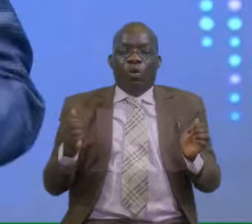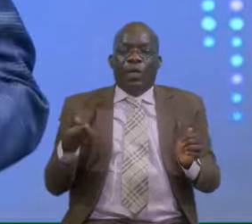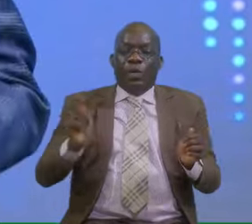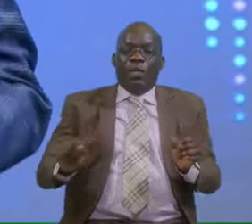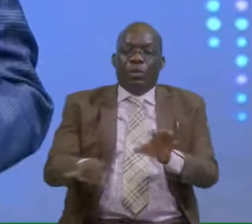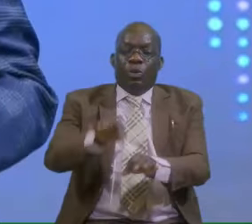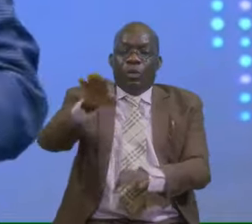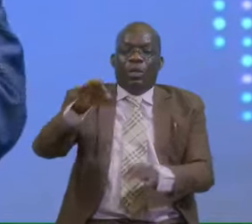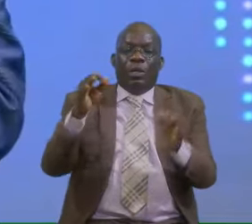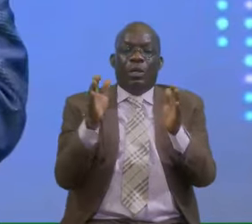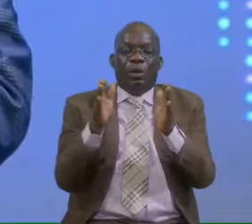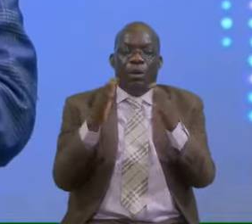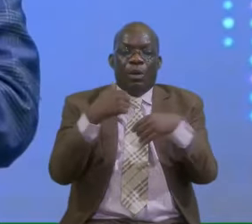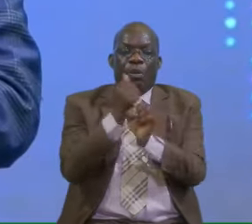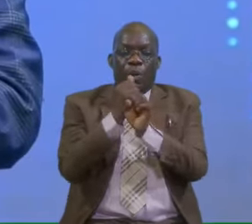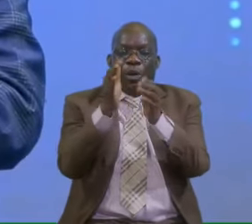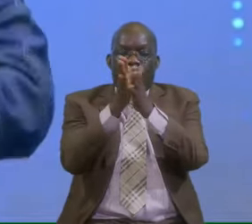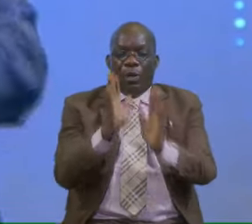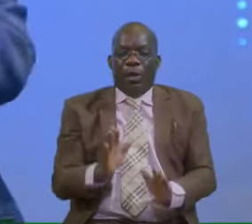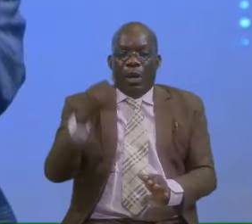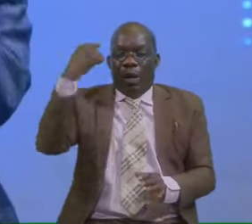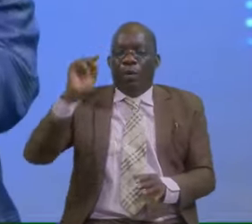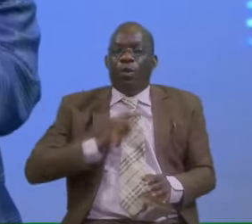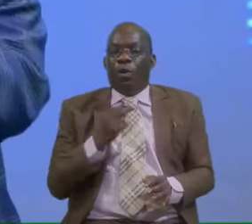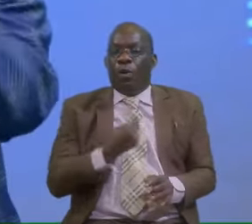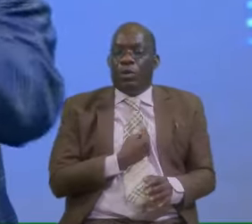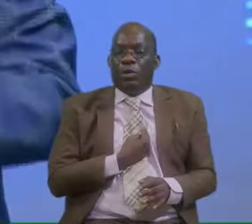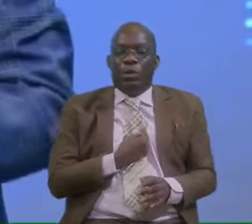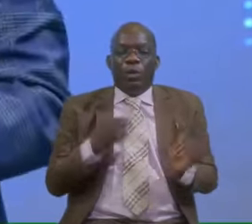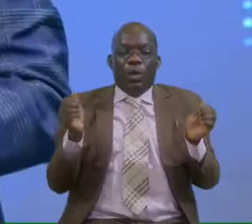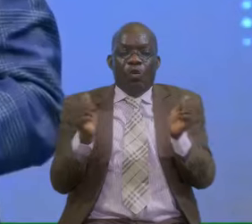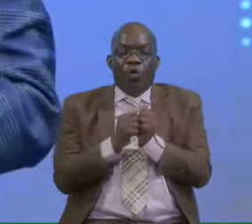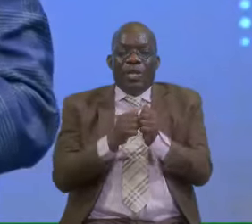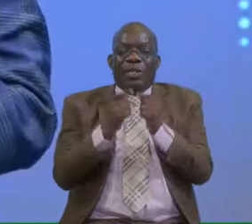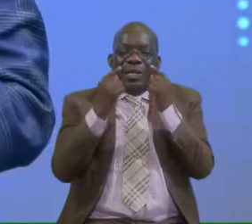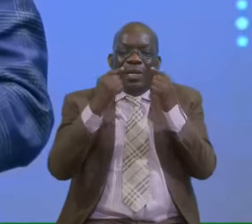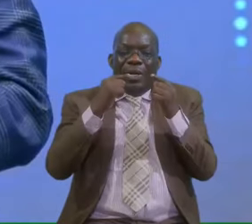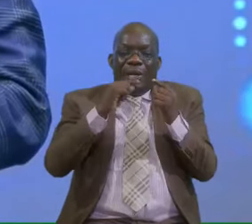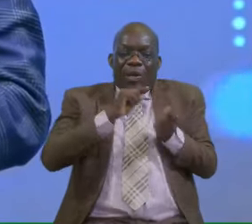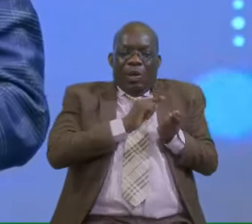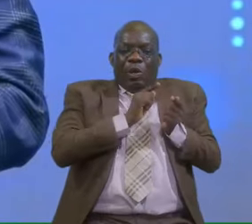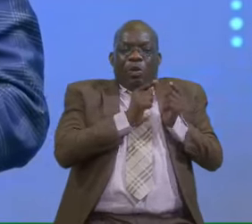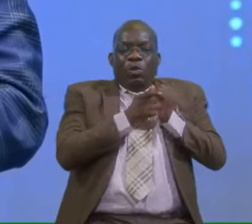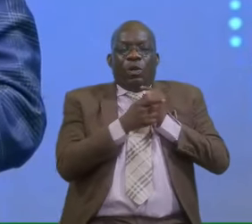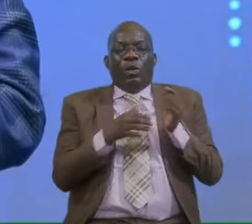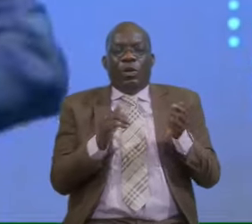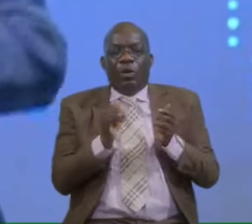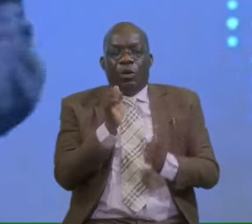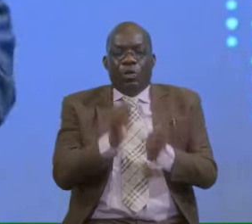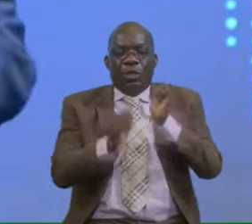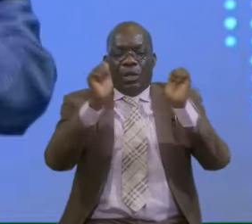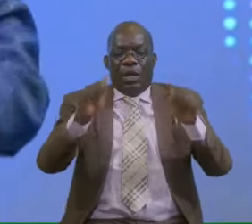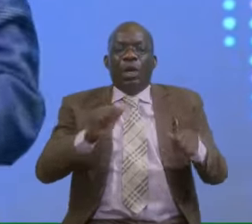Spirit maketh intercession for us with groanings which cannot be